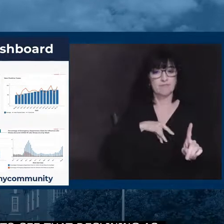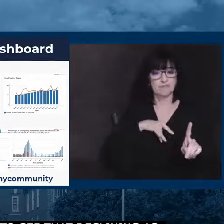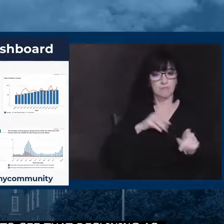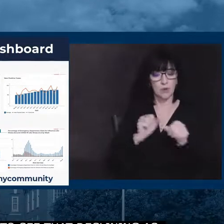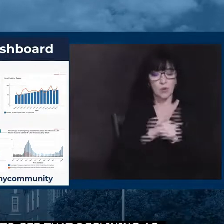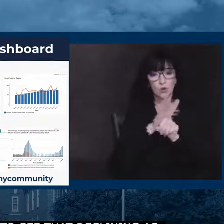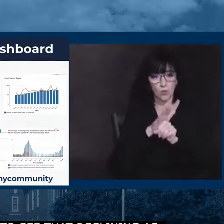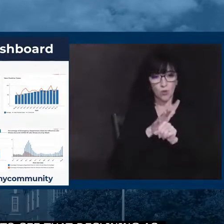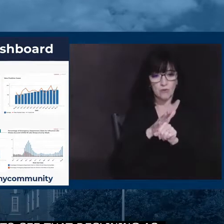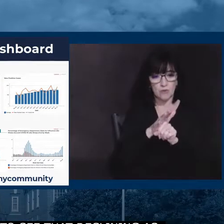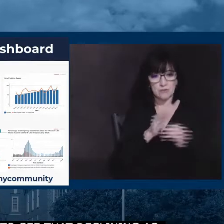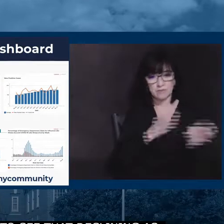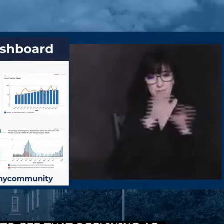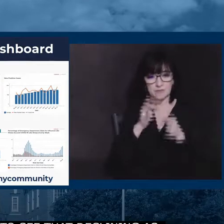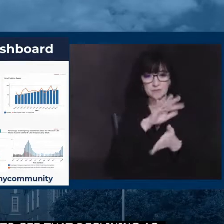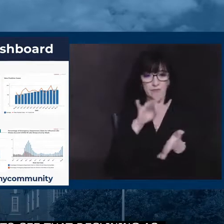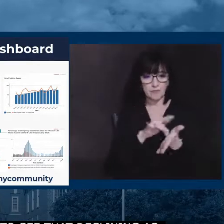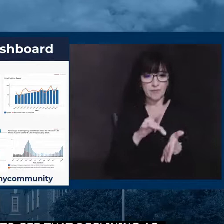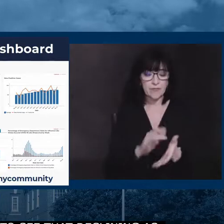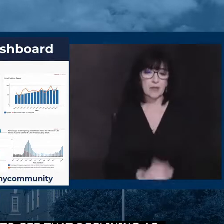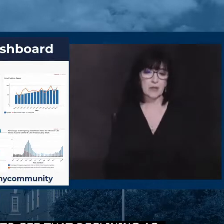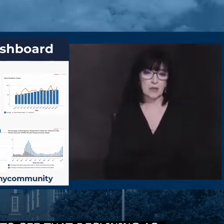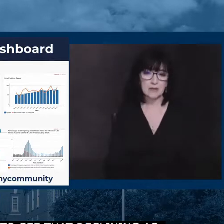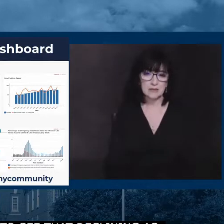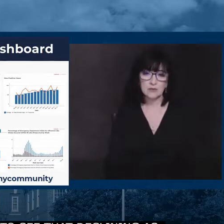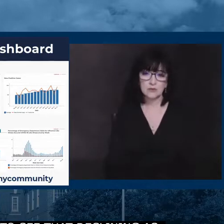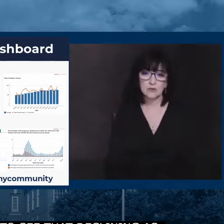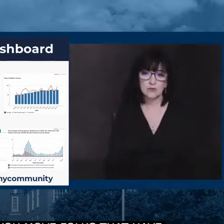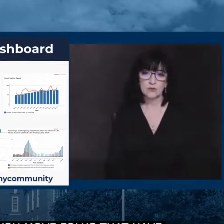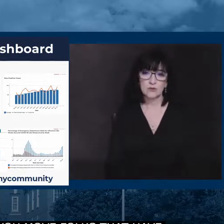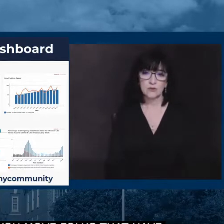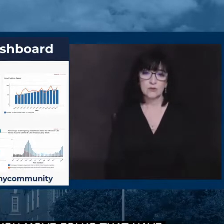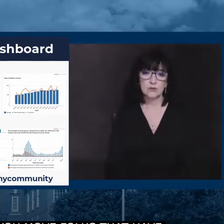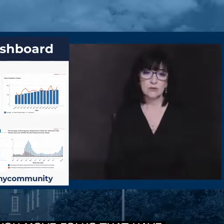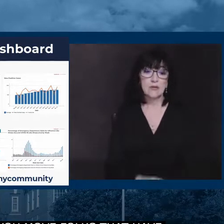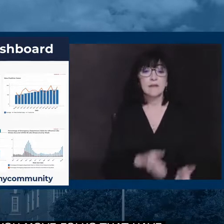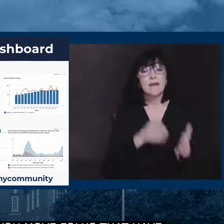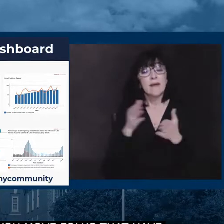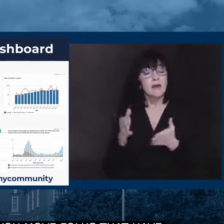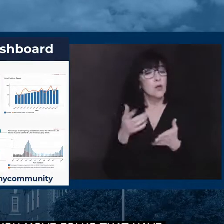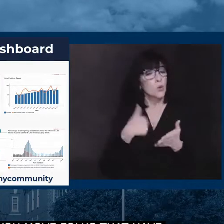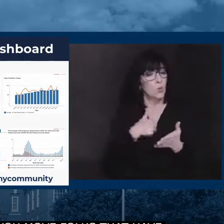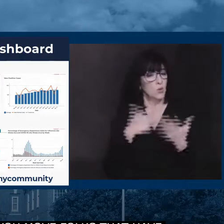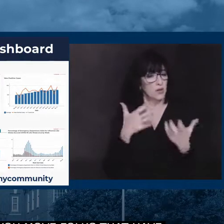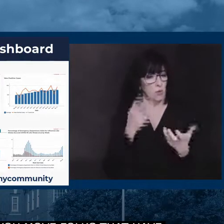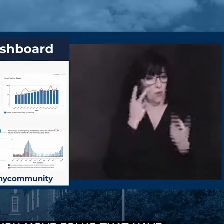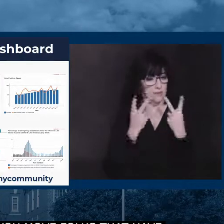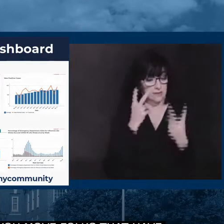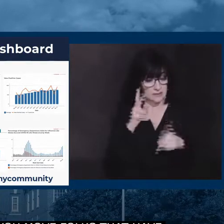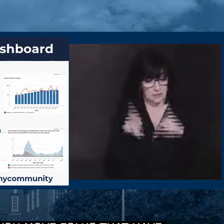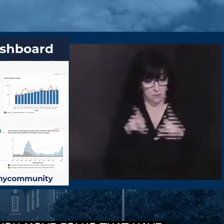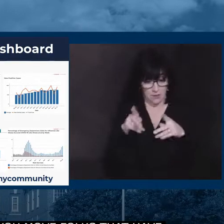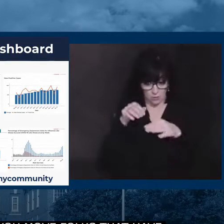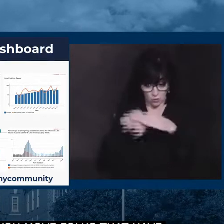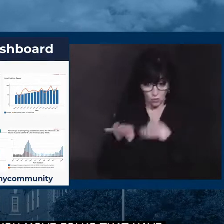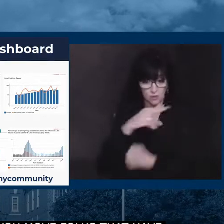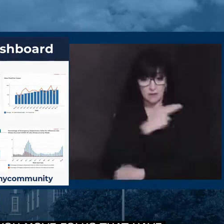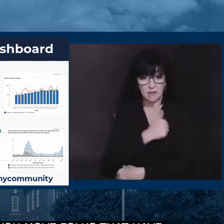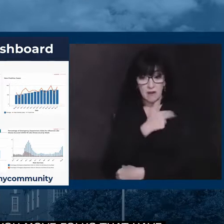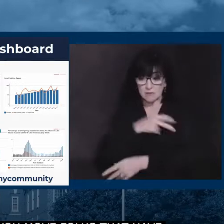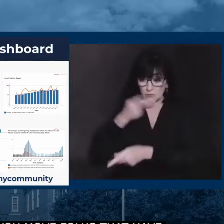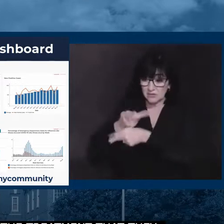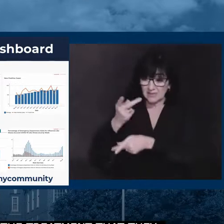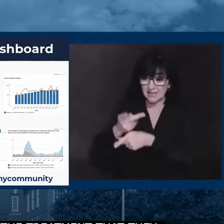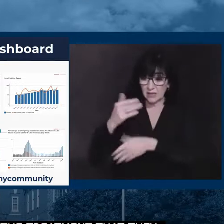admitted out of the hospital, getting the treatment that they need. New positive cases, as